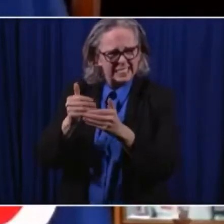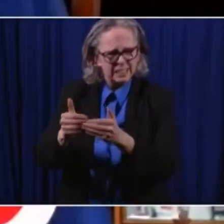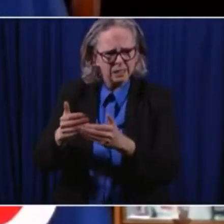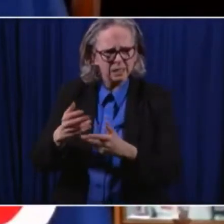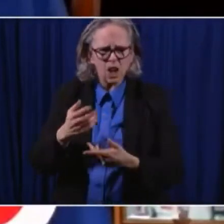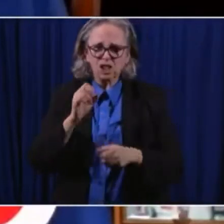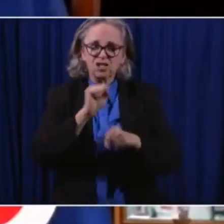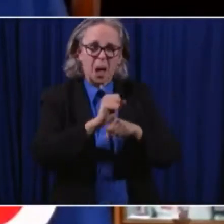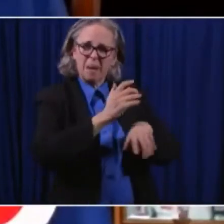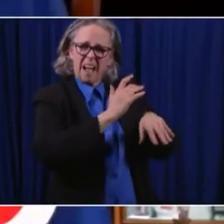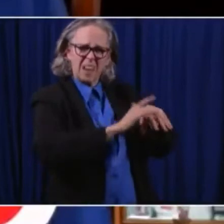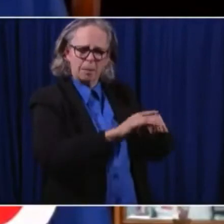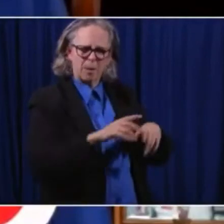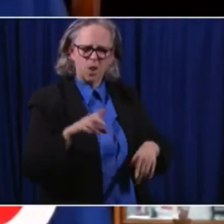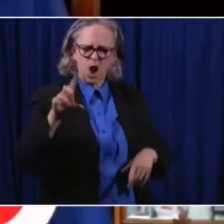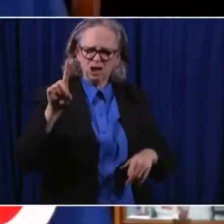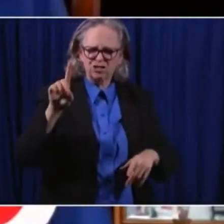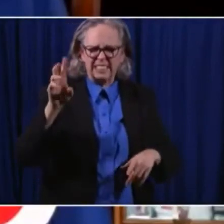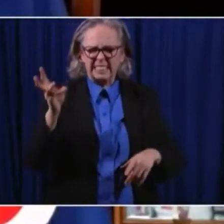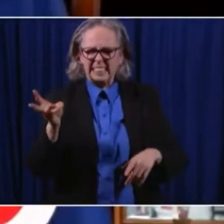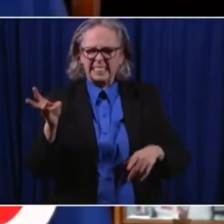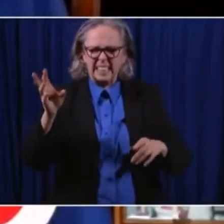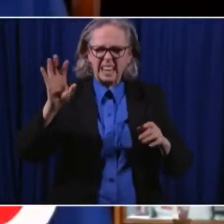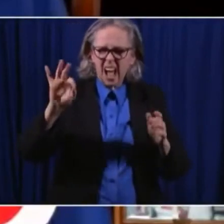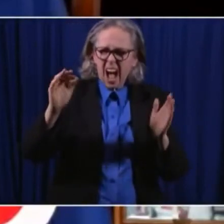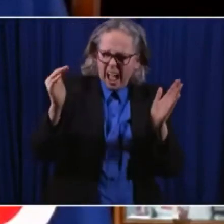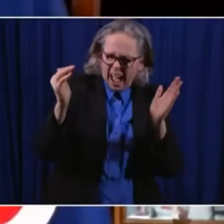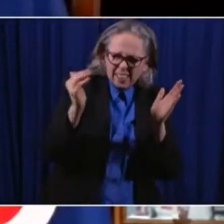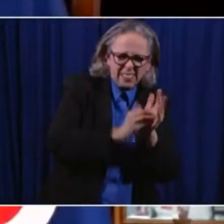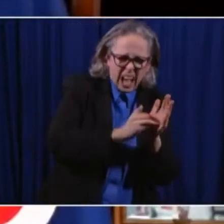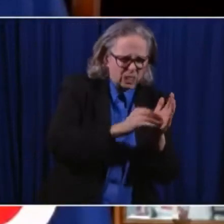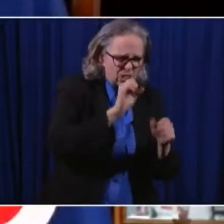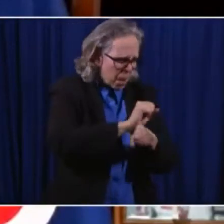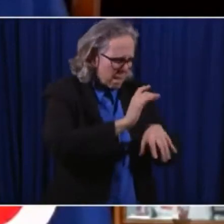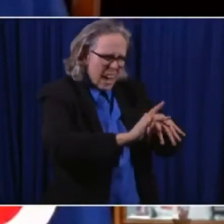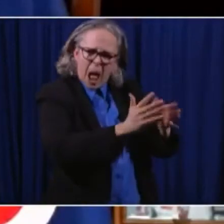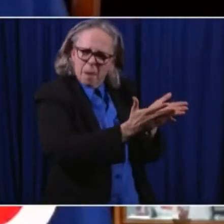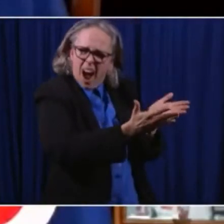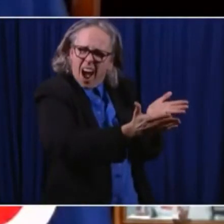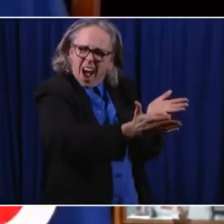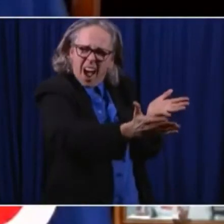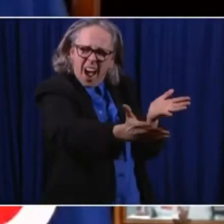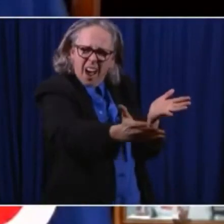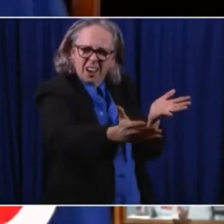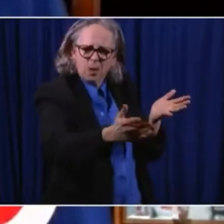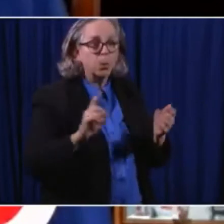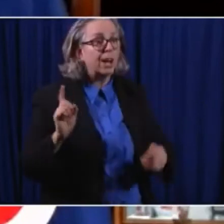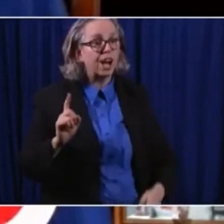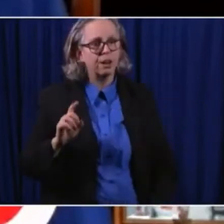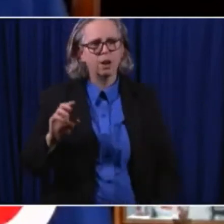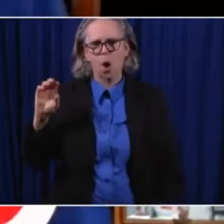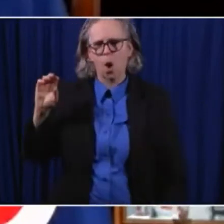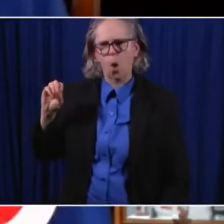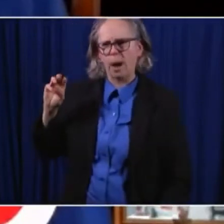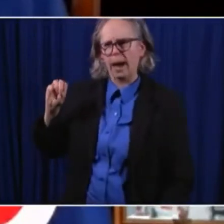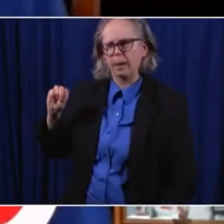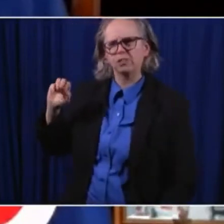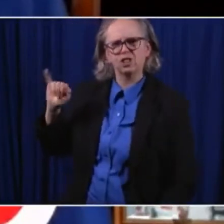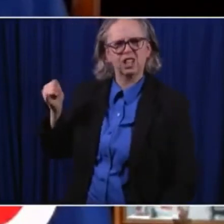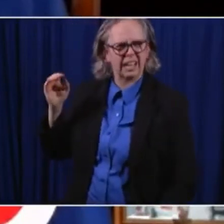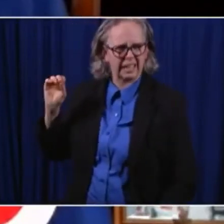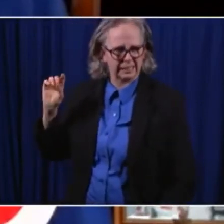on OhioMeansJobs.com. Nearly 90,000 of them pay $50,000 a year or more. But many of those higher paying